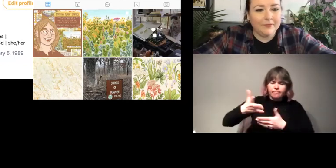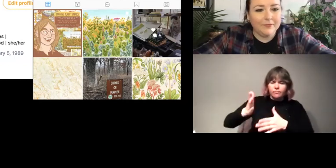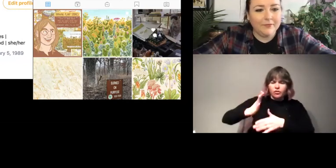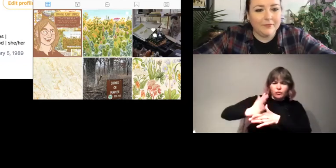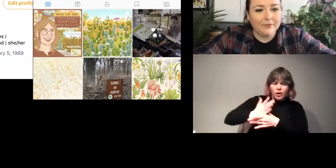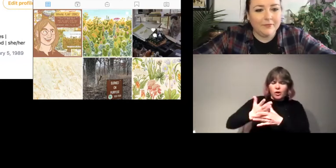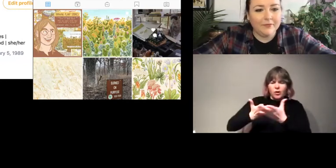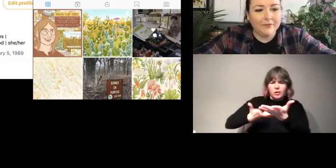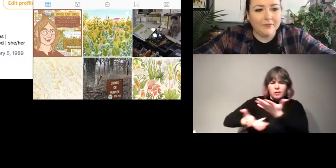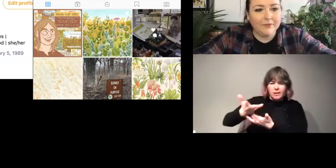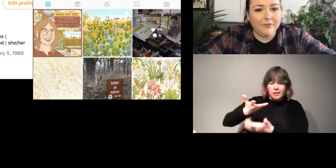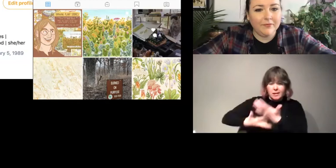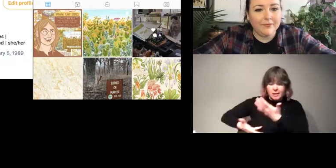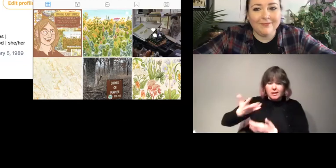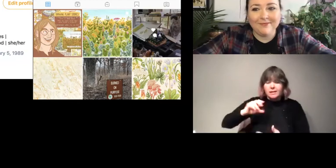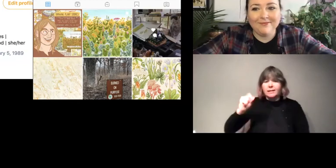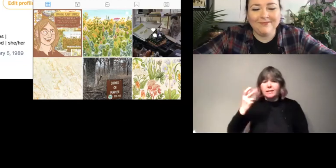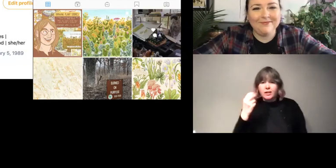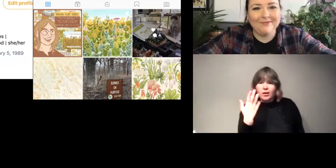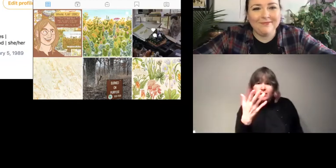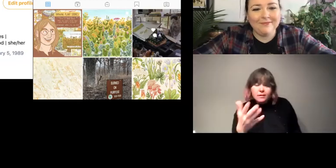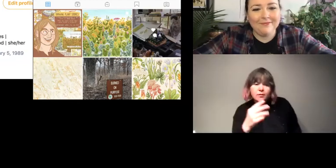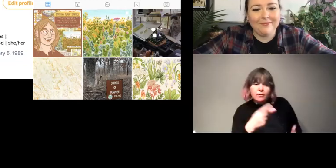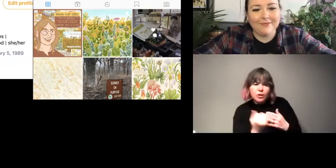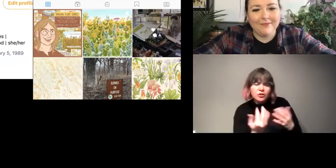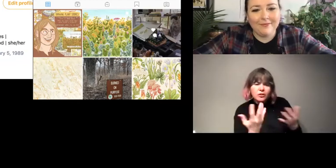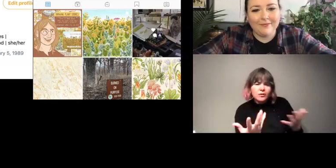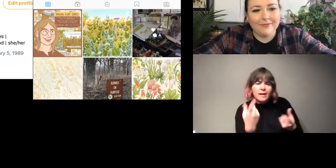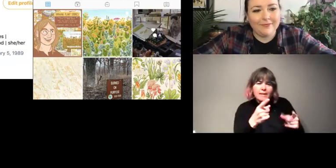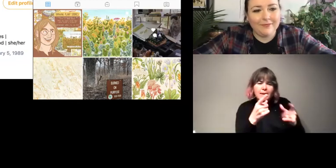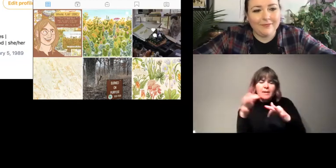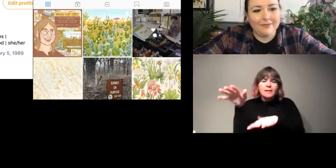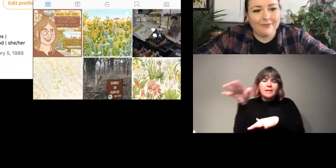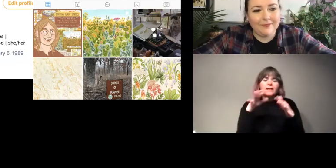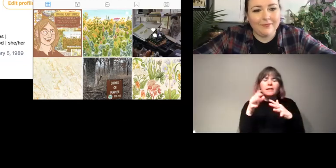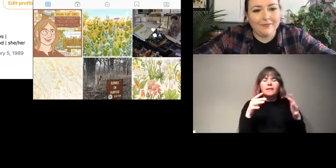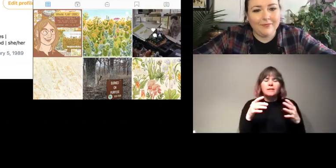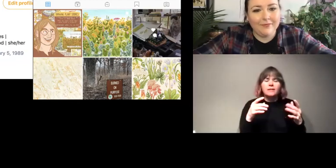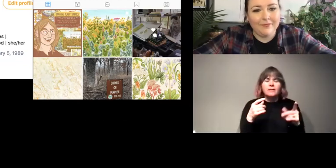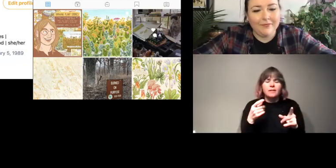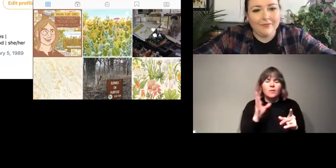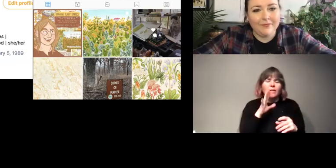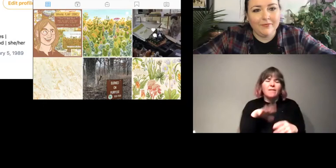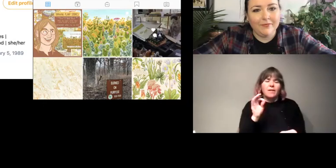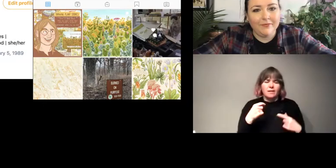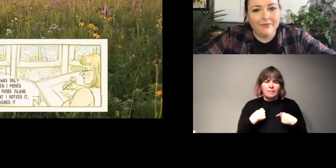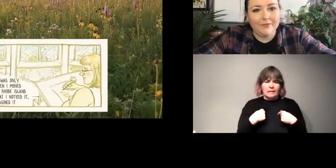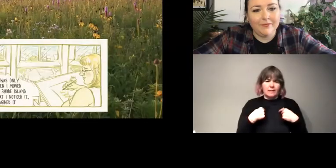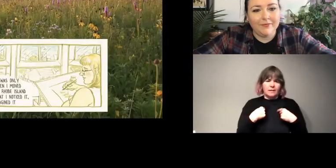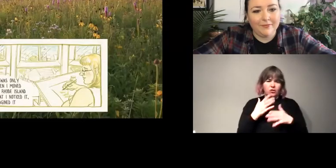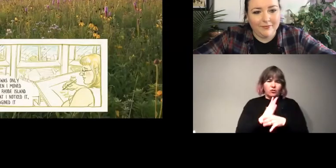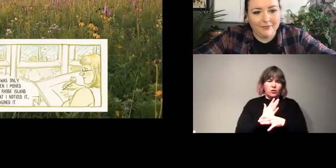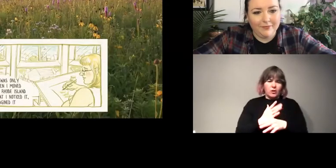and amazing people like Sarah and her project all happen in these spaces. So that's where you'll find me doing and sharing most